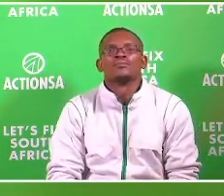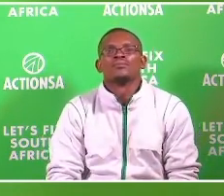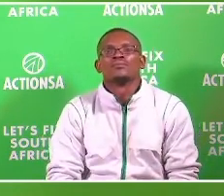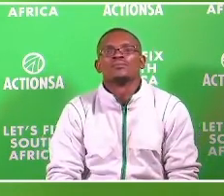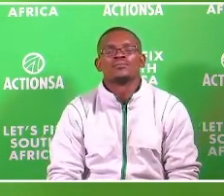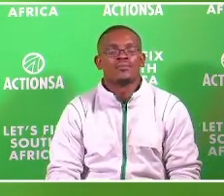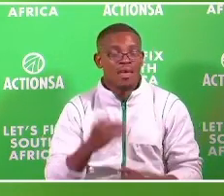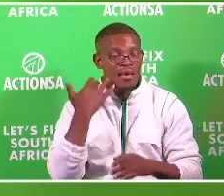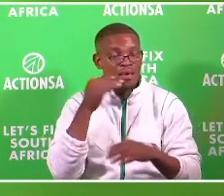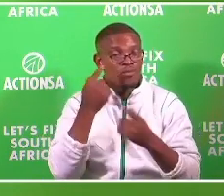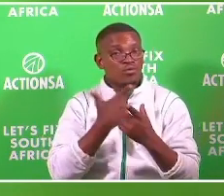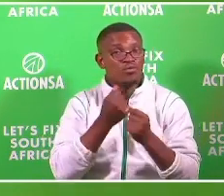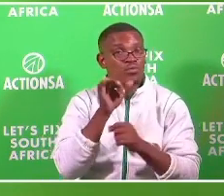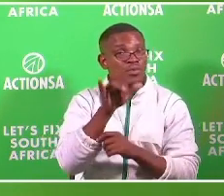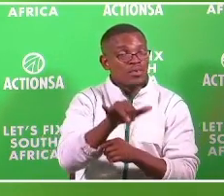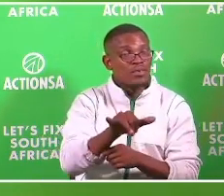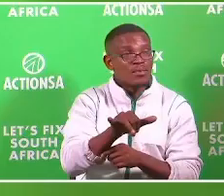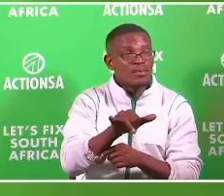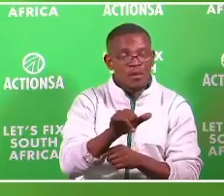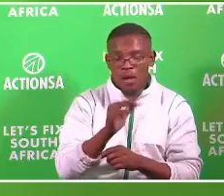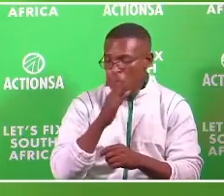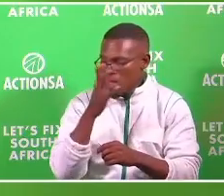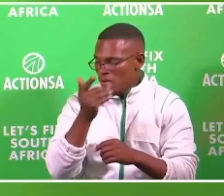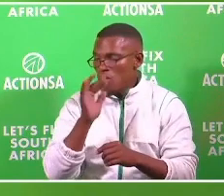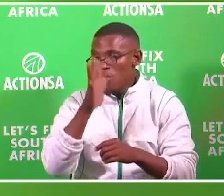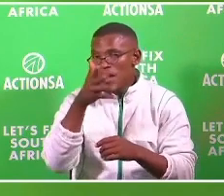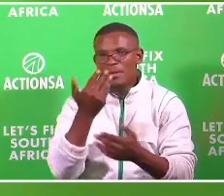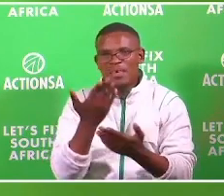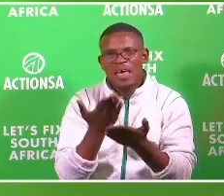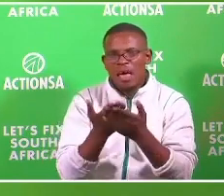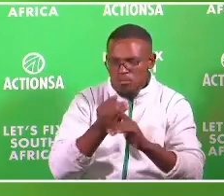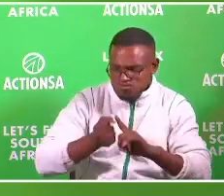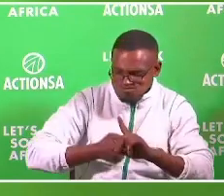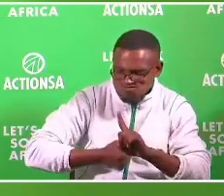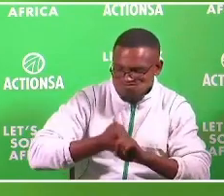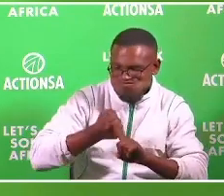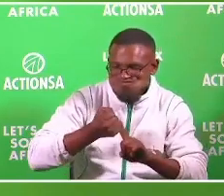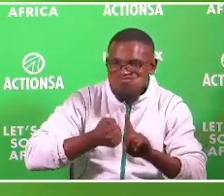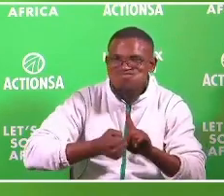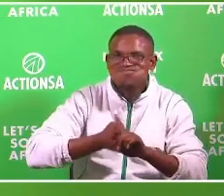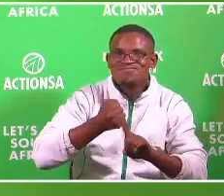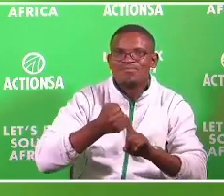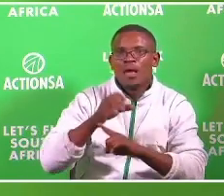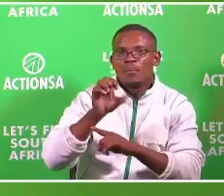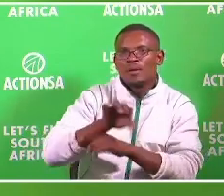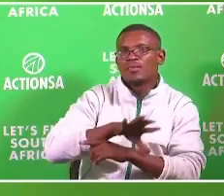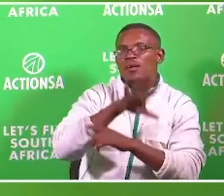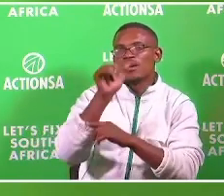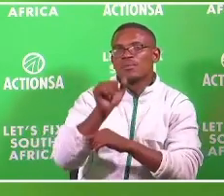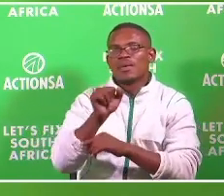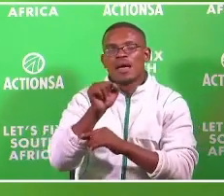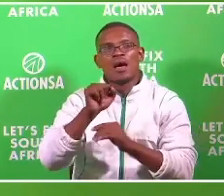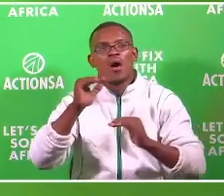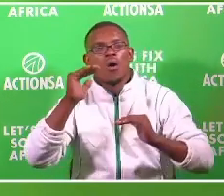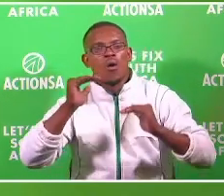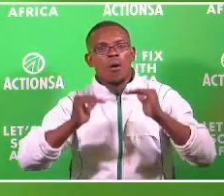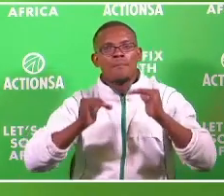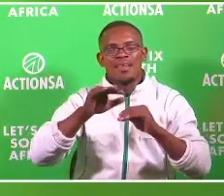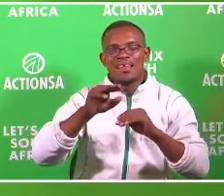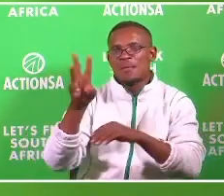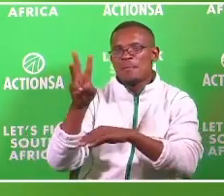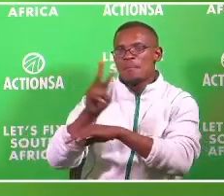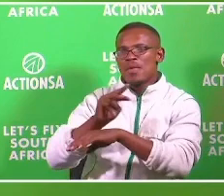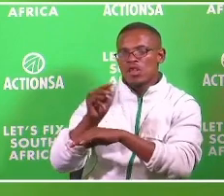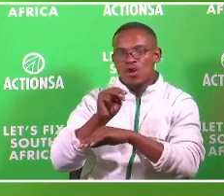If we do this, we'll be able to mobilize a movement across South Africa, compelling millions of